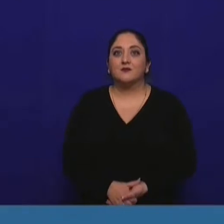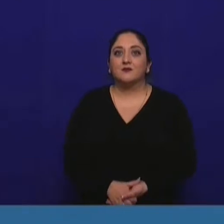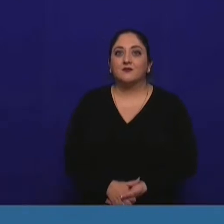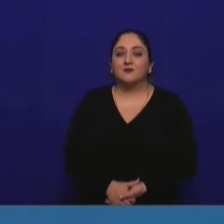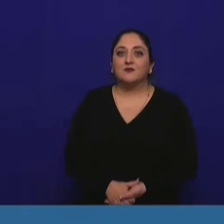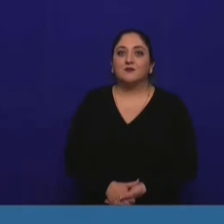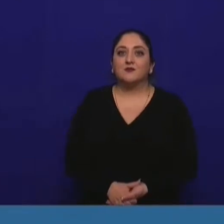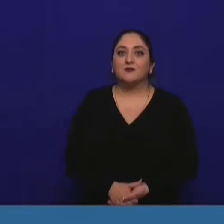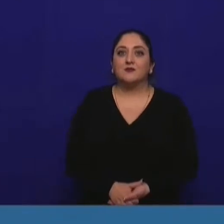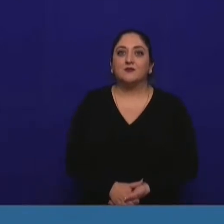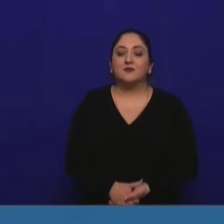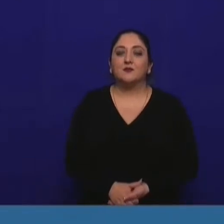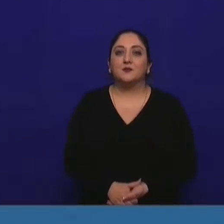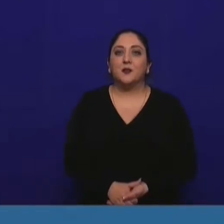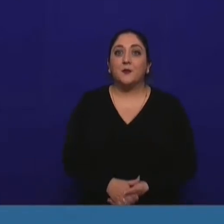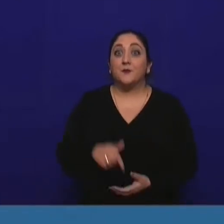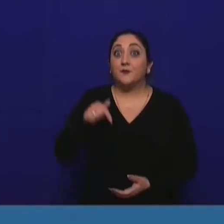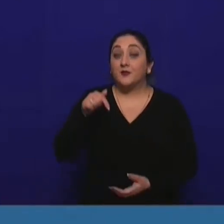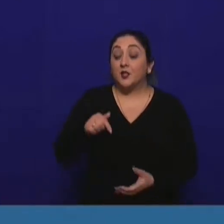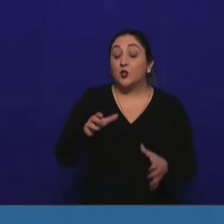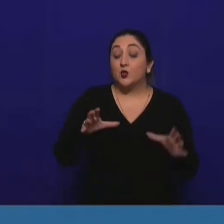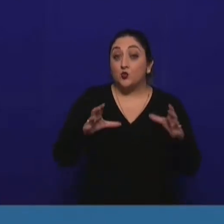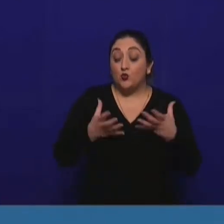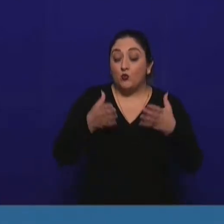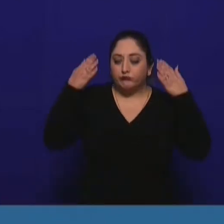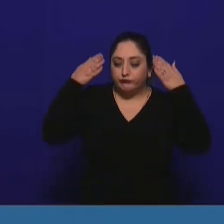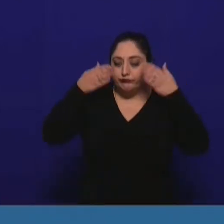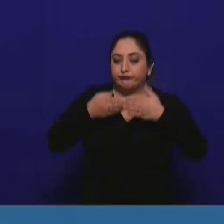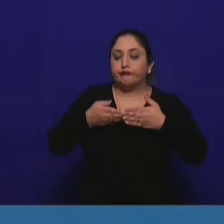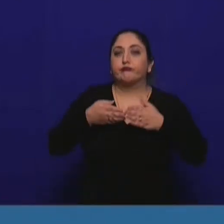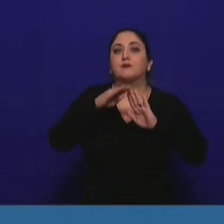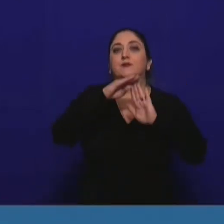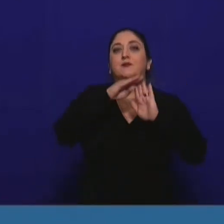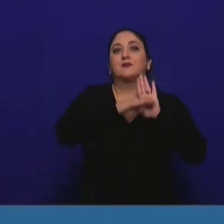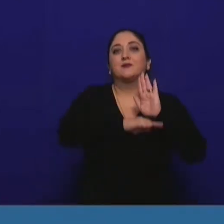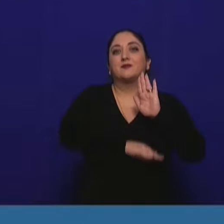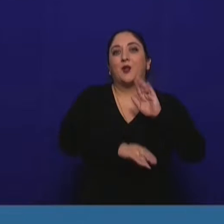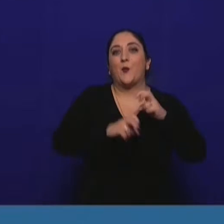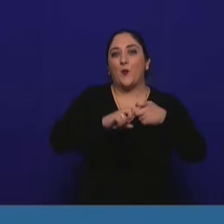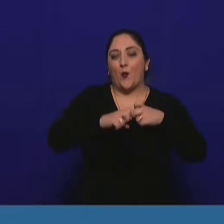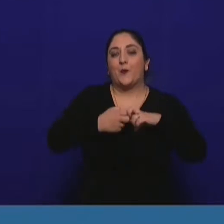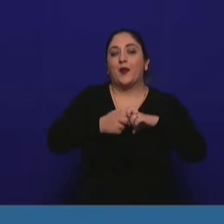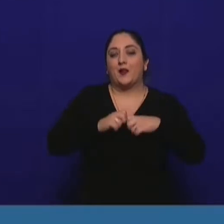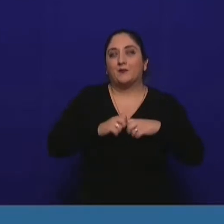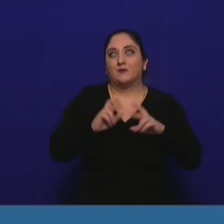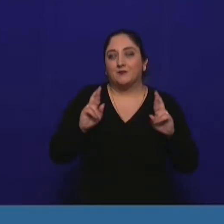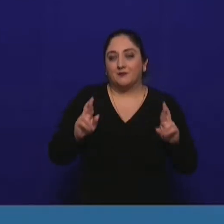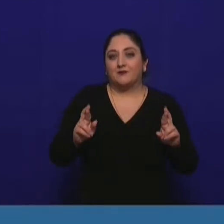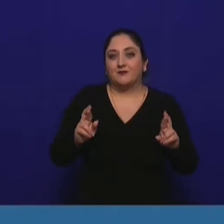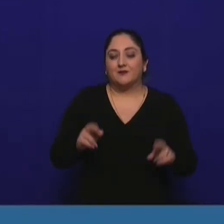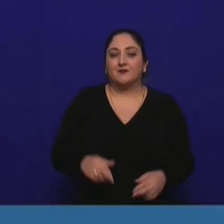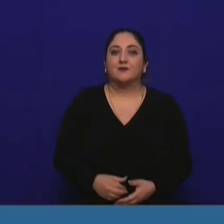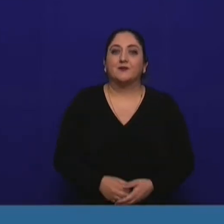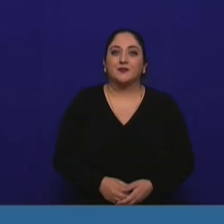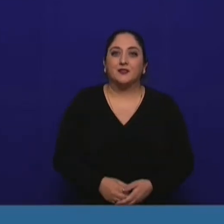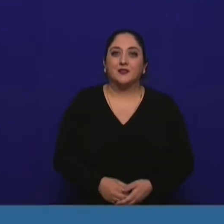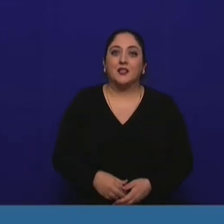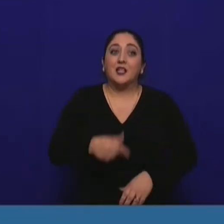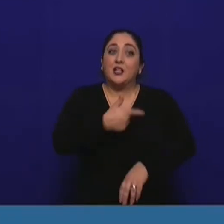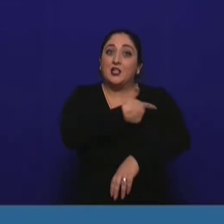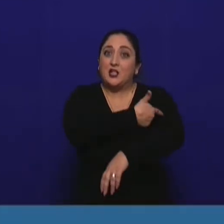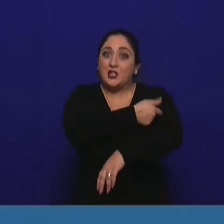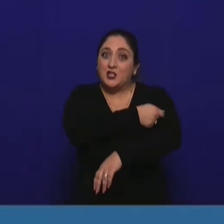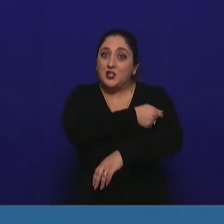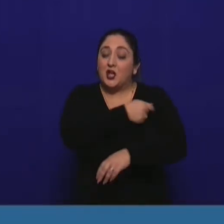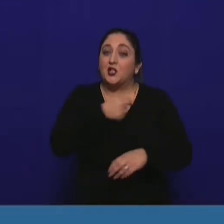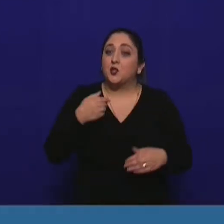This whole group is being targeted so that we avoid as much complications as we can. Our vaccination rollout is moving